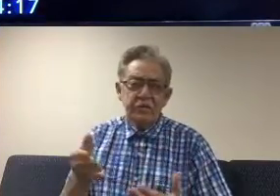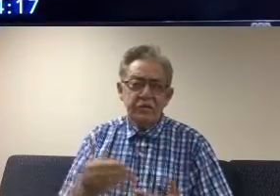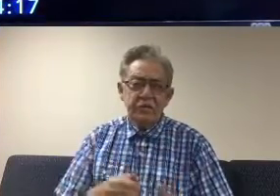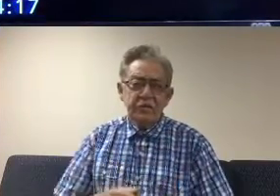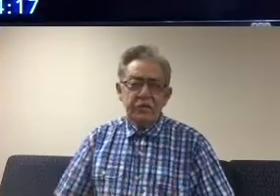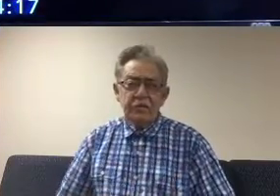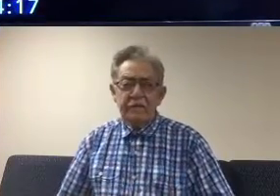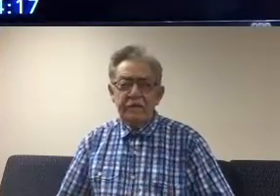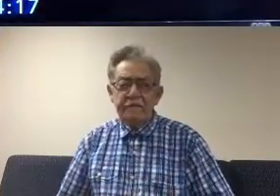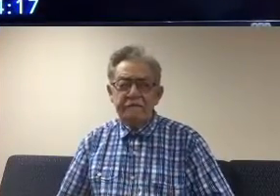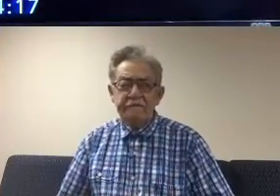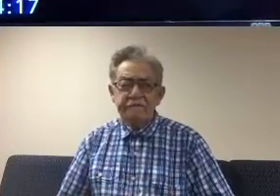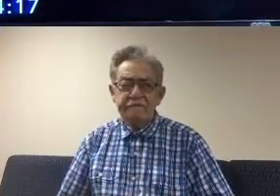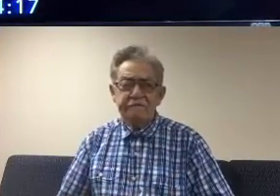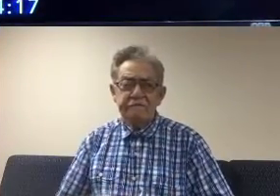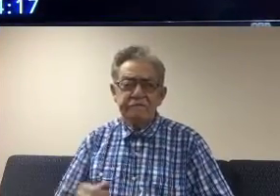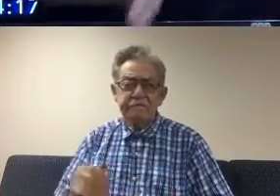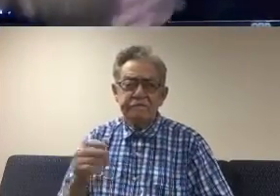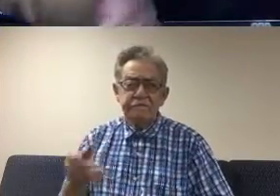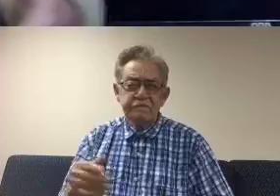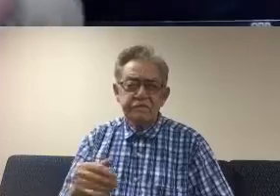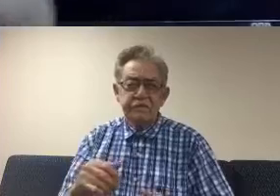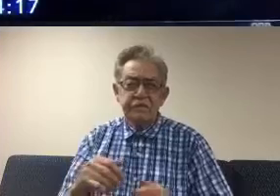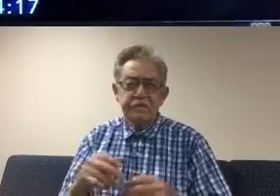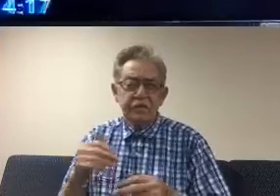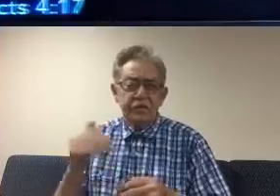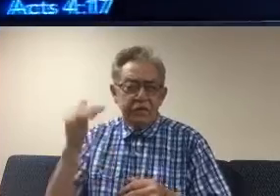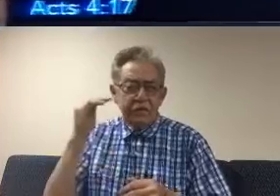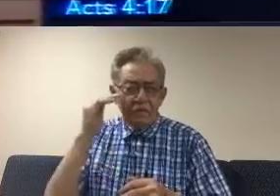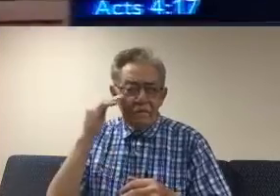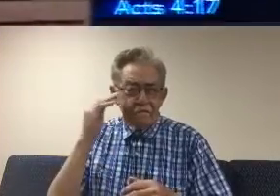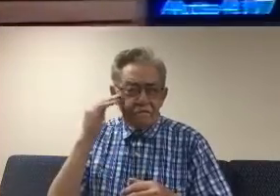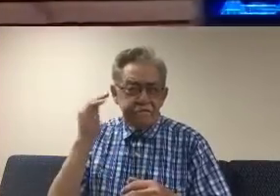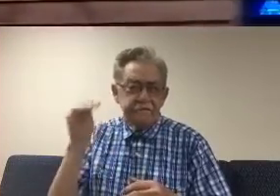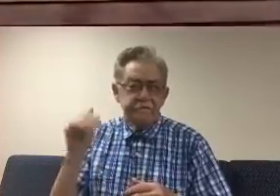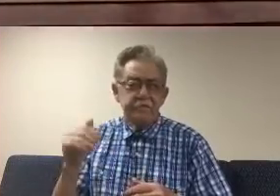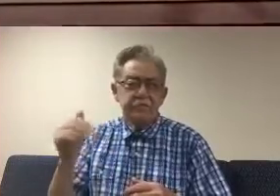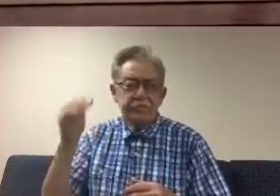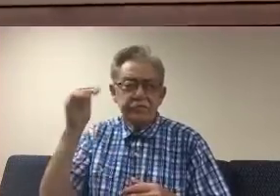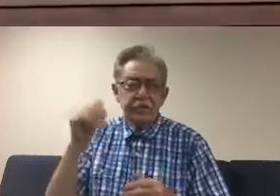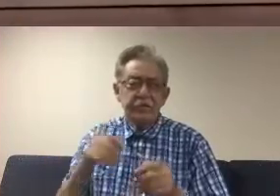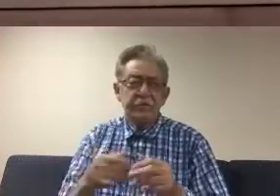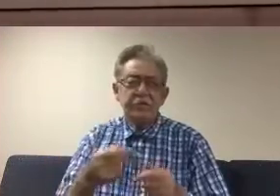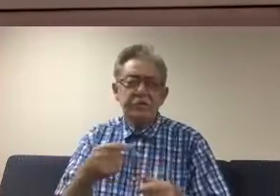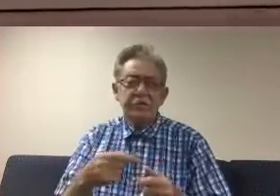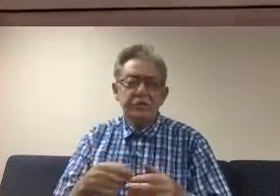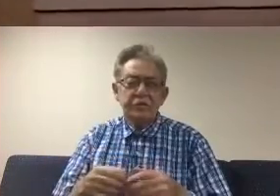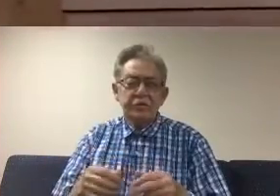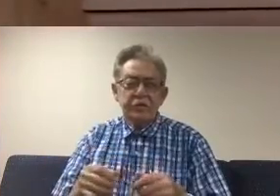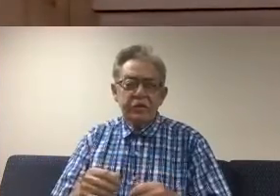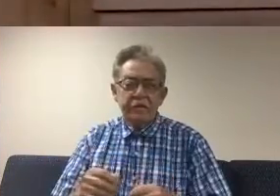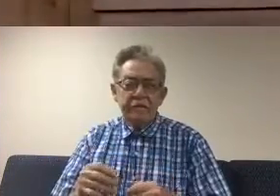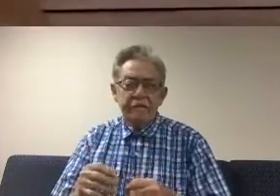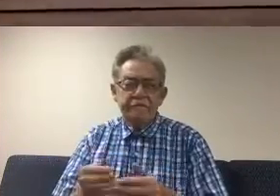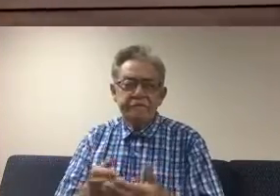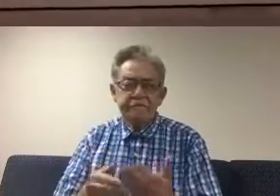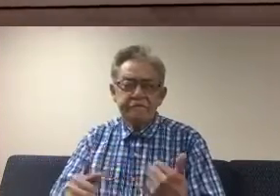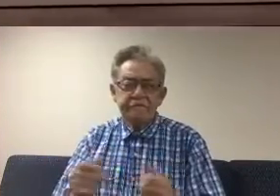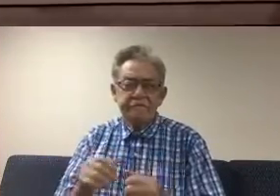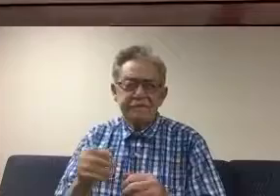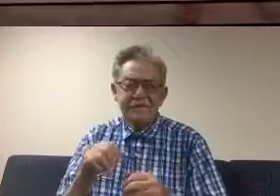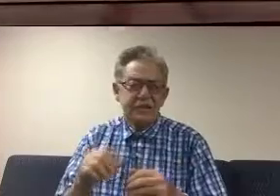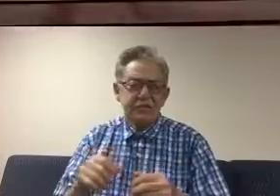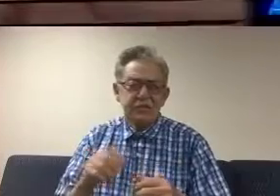that you had healed somebody. The guy's standing right there, and they know the guys. It'll go on to say in Scripture later, he was some 40 years old. He'd been like this perhaps